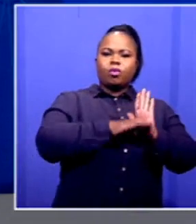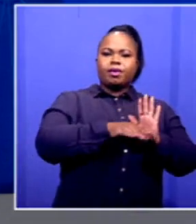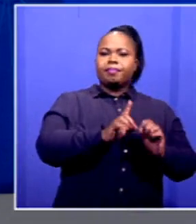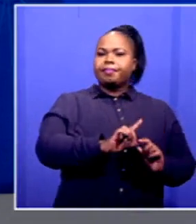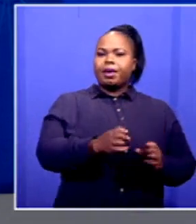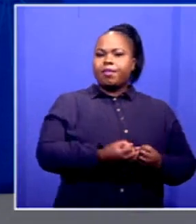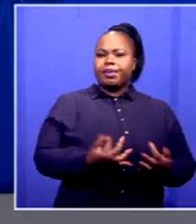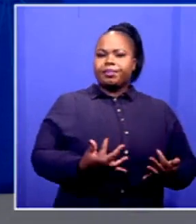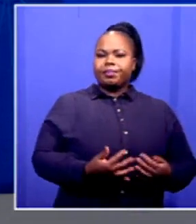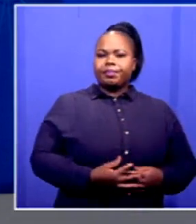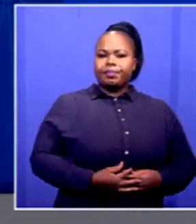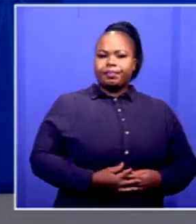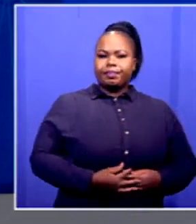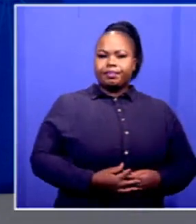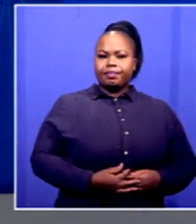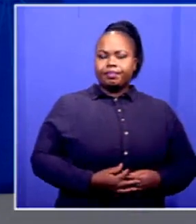to?